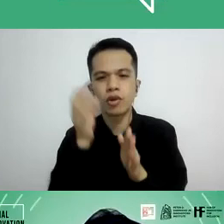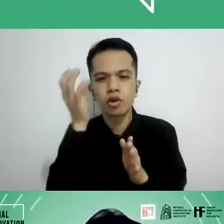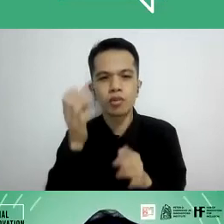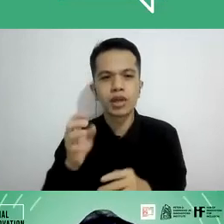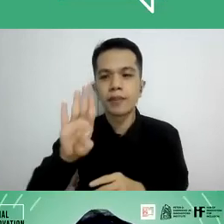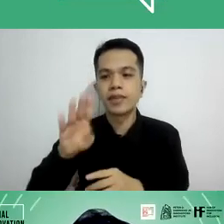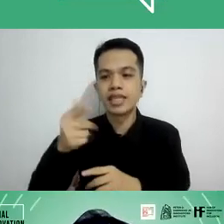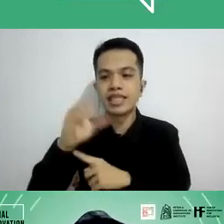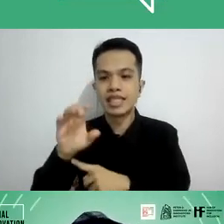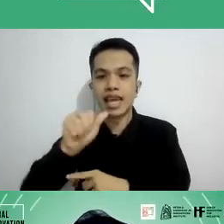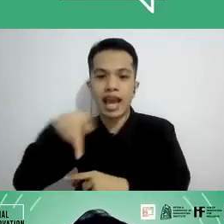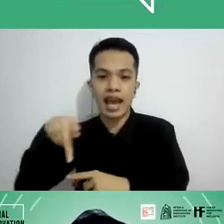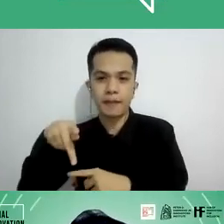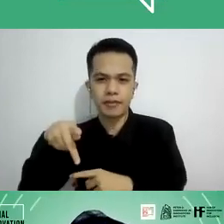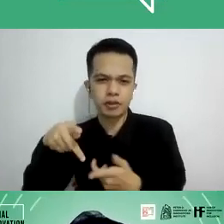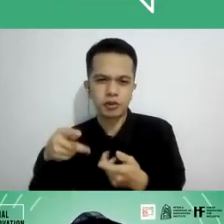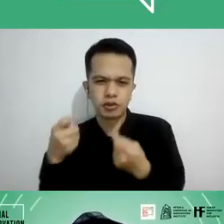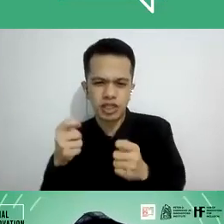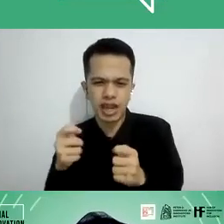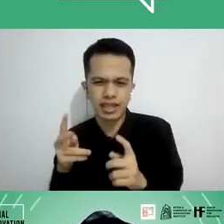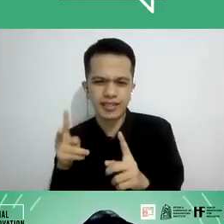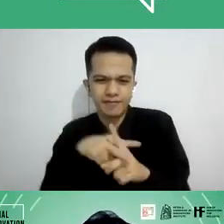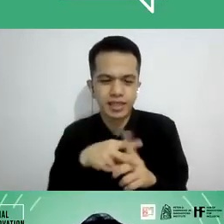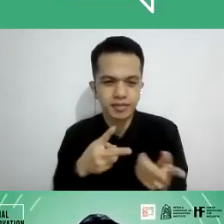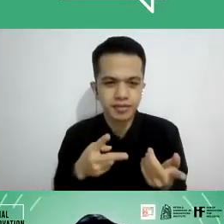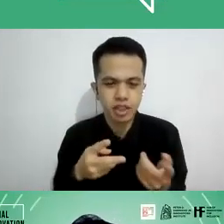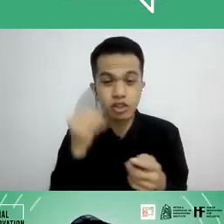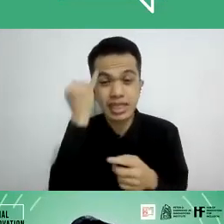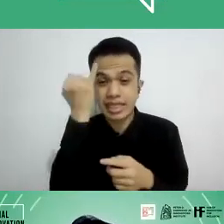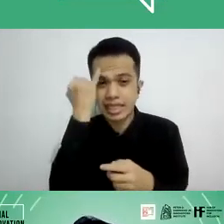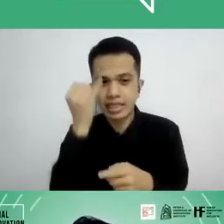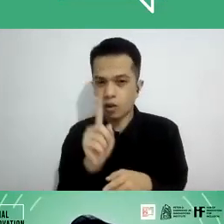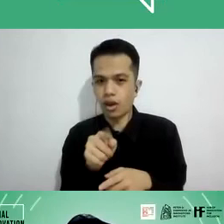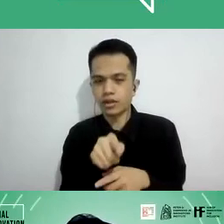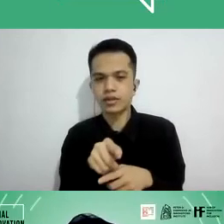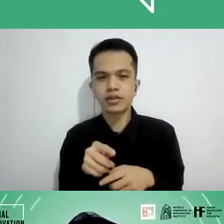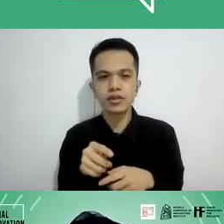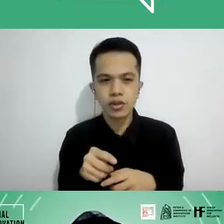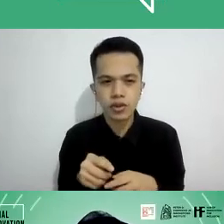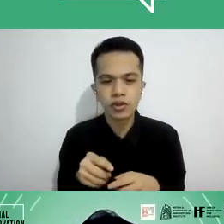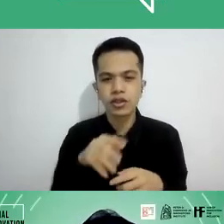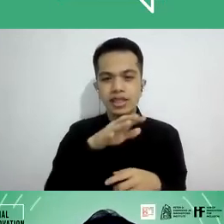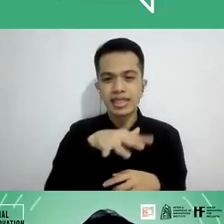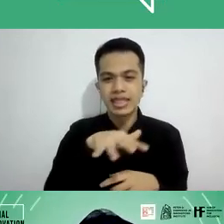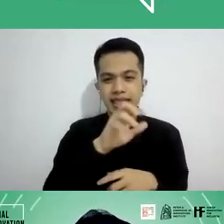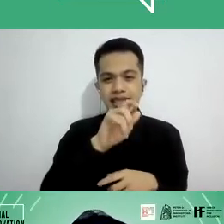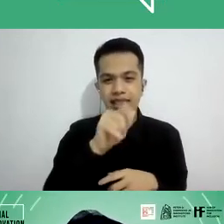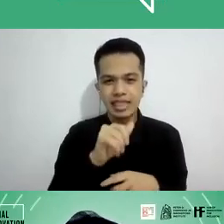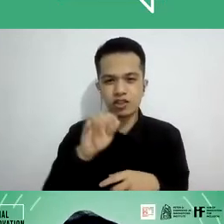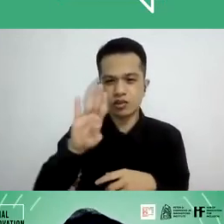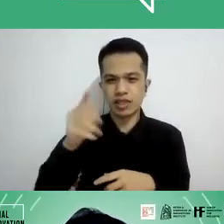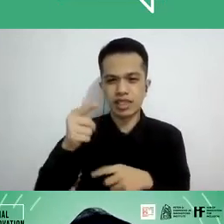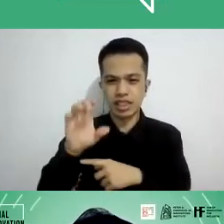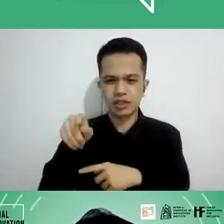BGC app, which was something that they wanted to conceptualize. And so the idea was to turn a city, which in the case of BGC is